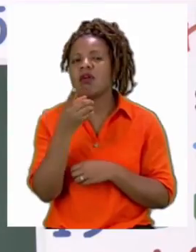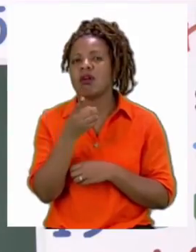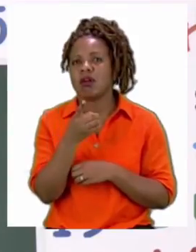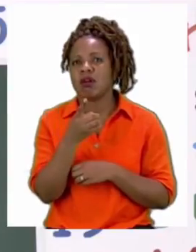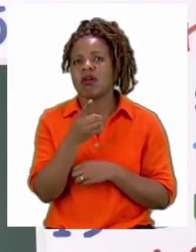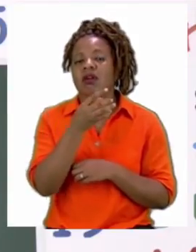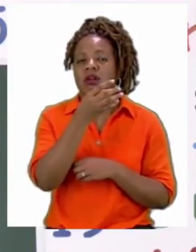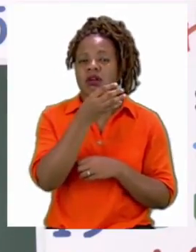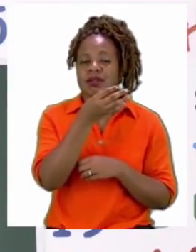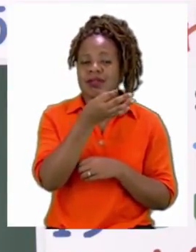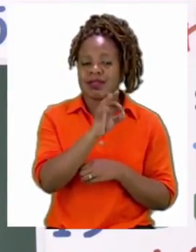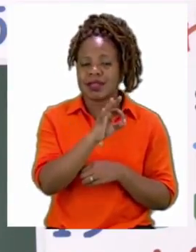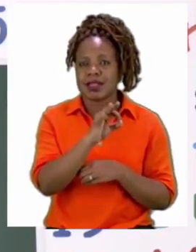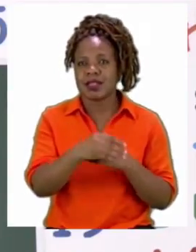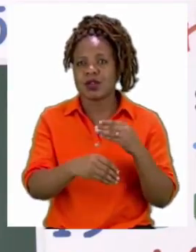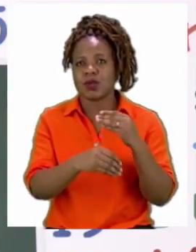is 15. But,